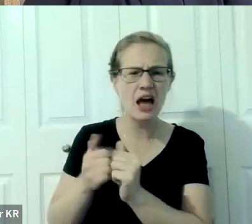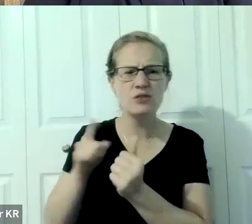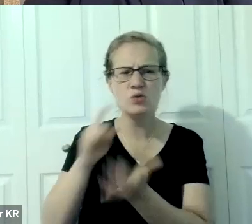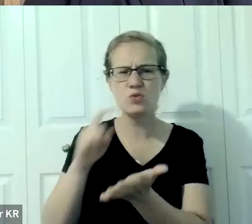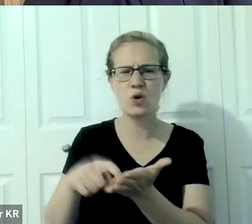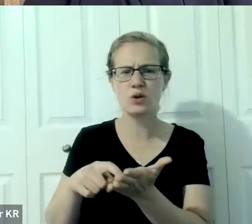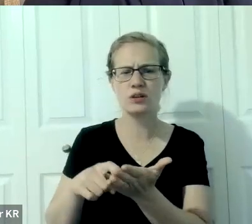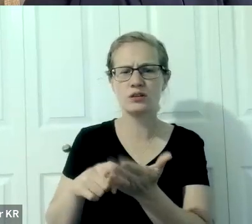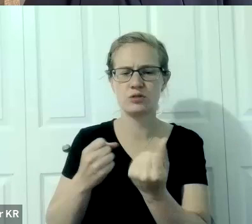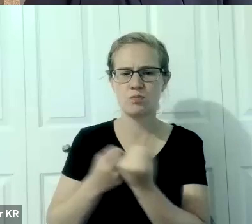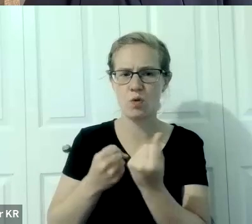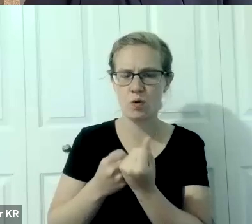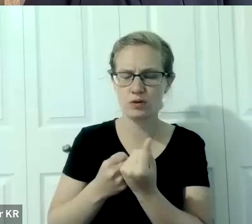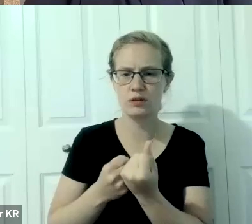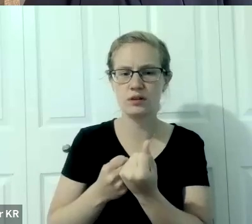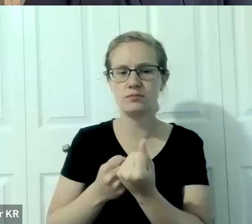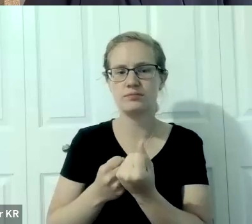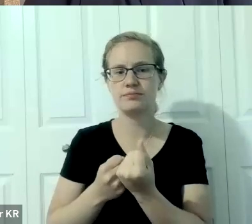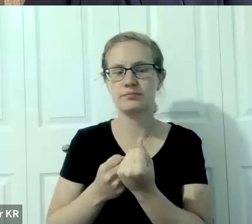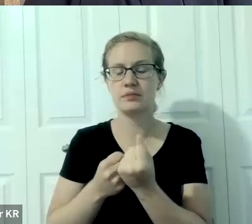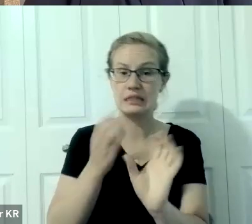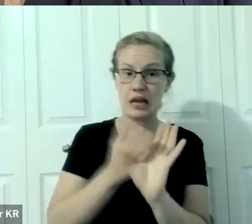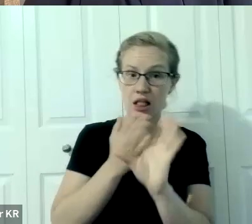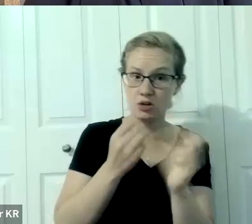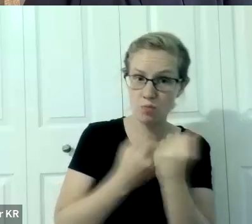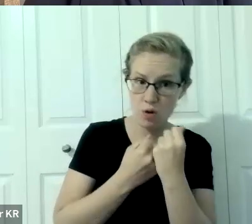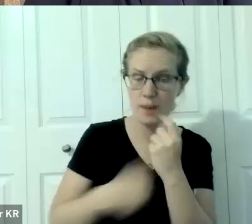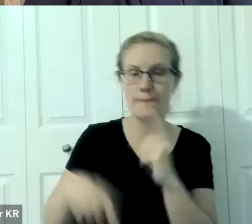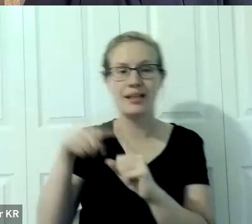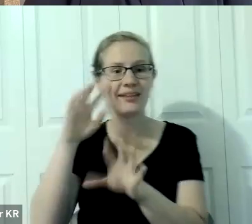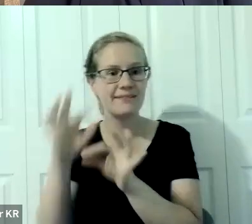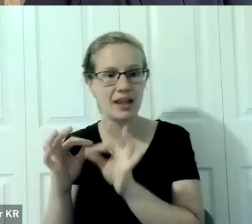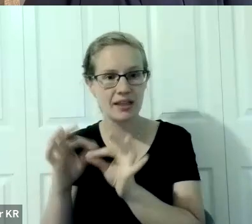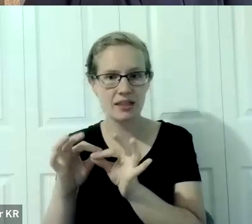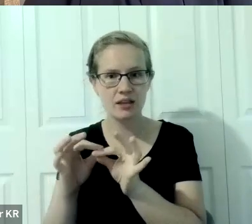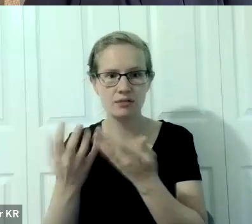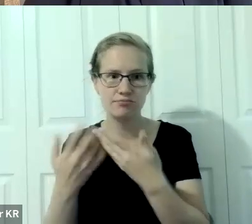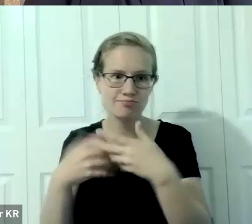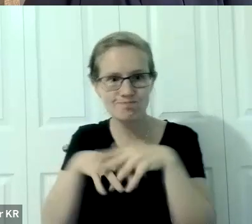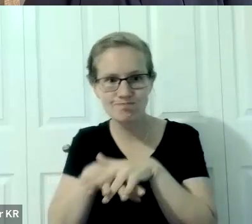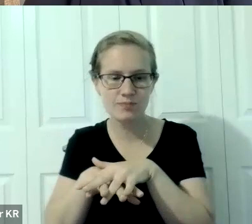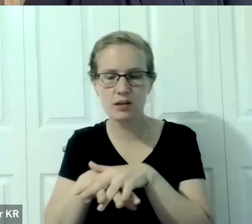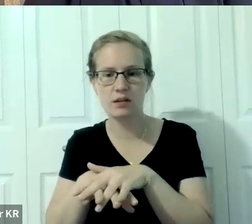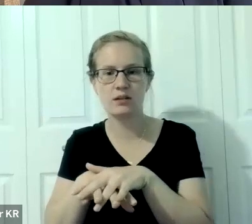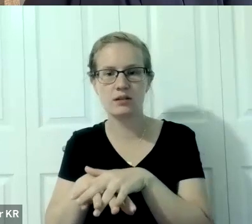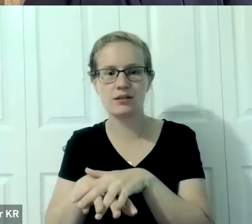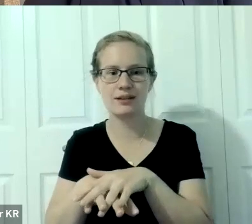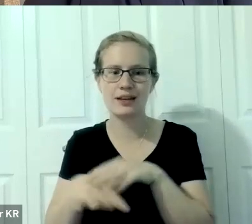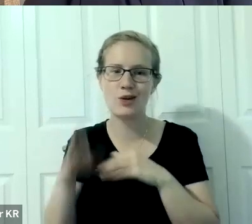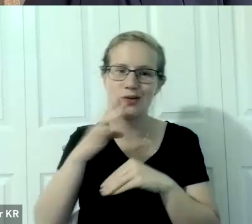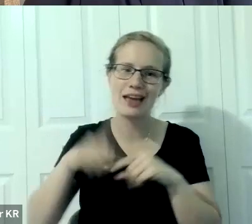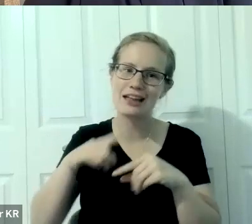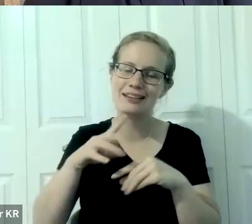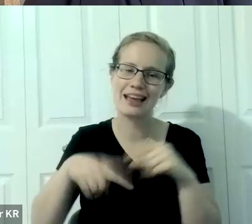sort of support, both important psychological support and faith, integrate and I know you can't talk about